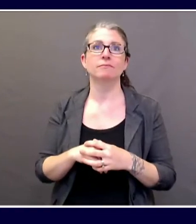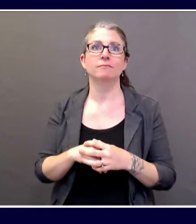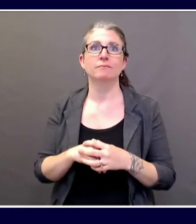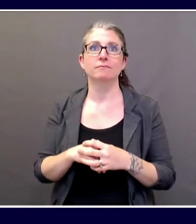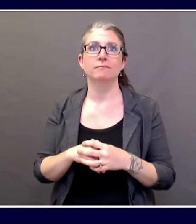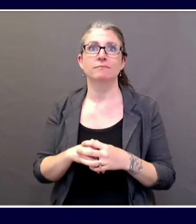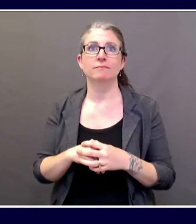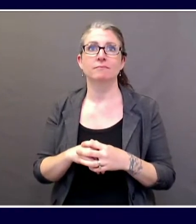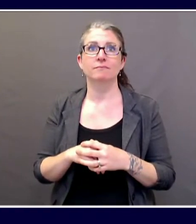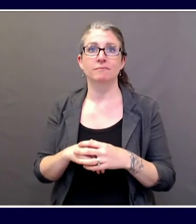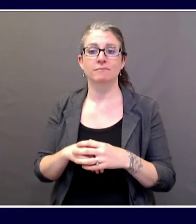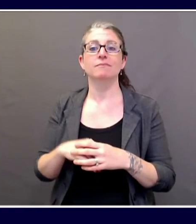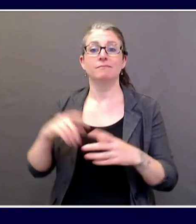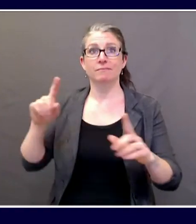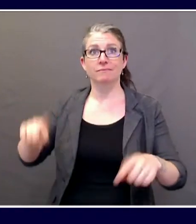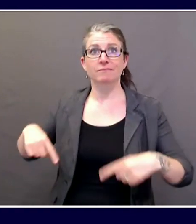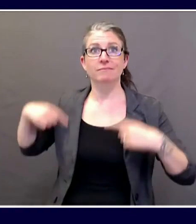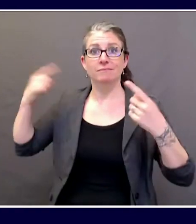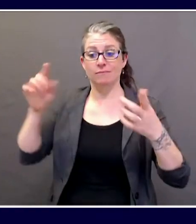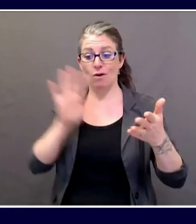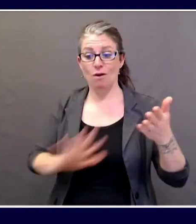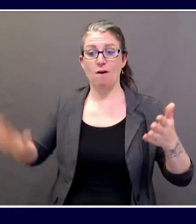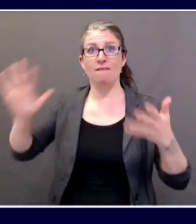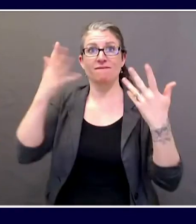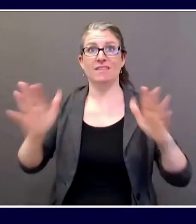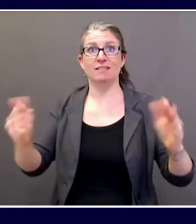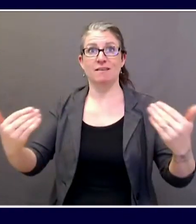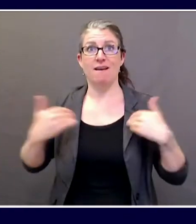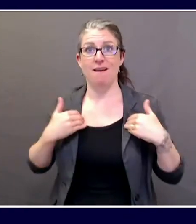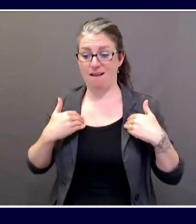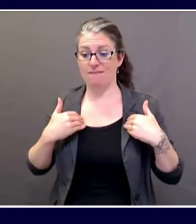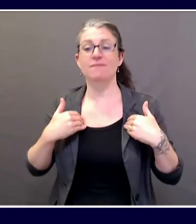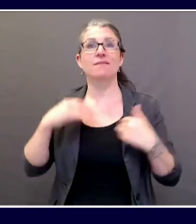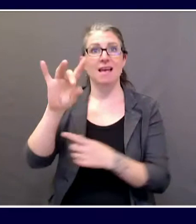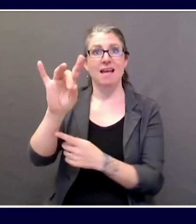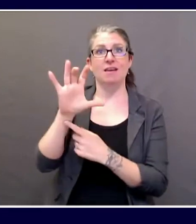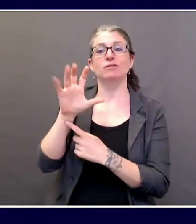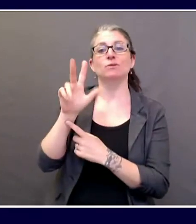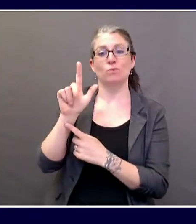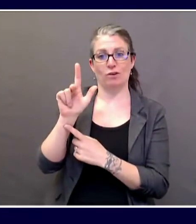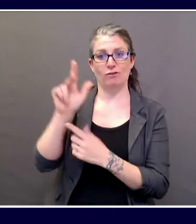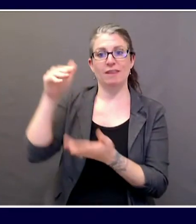across the state. As of this morning, there have been